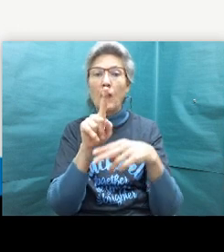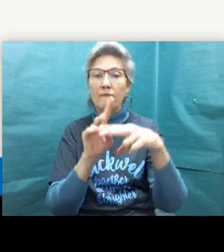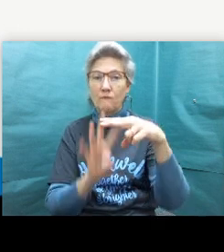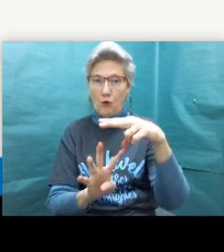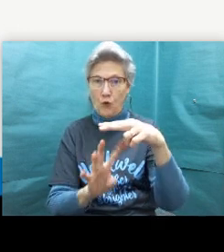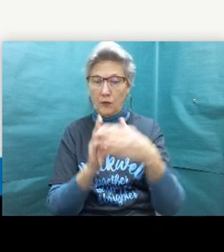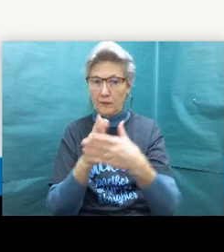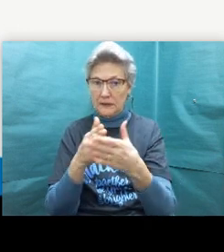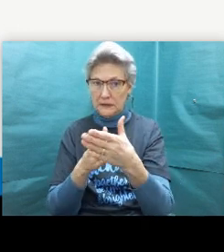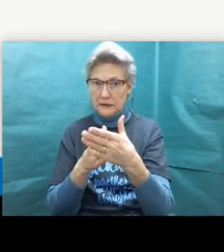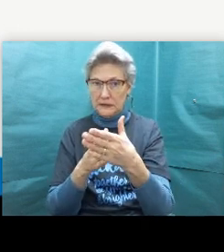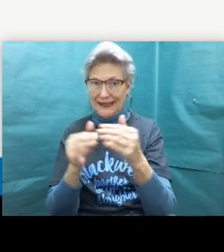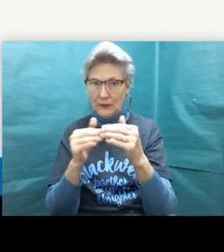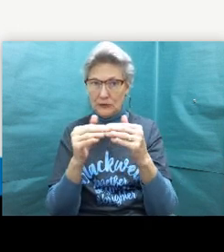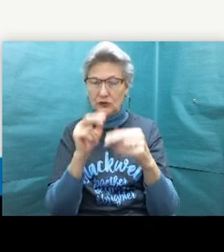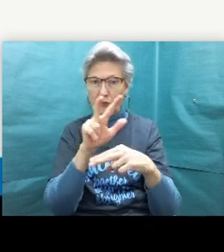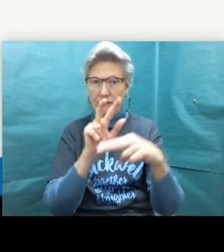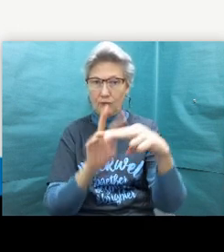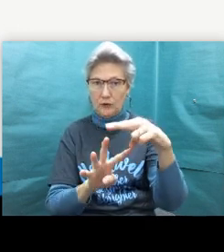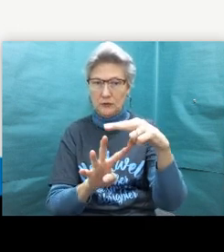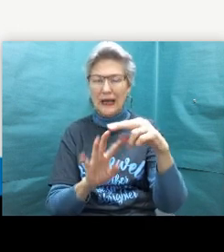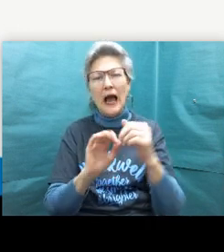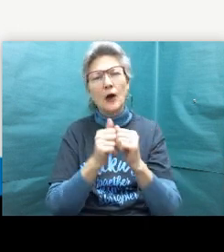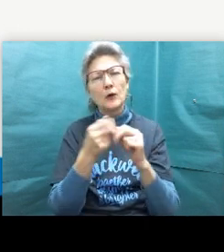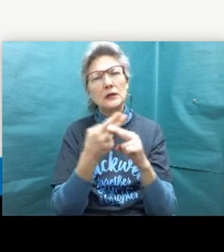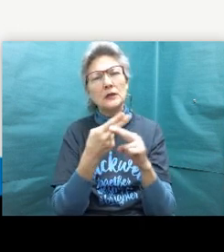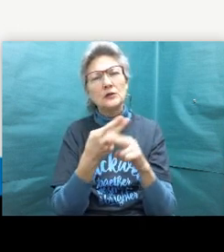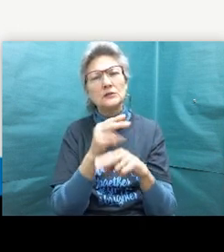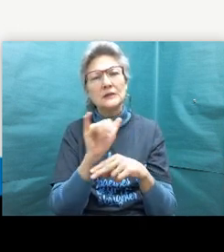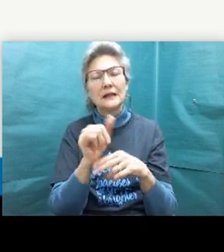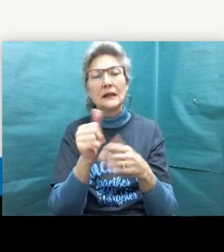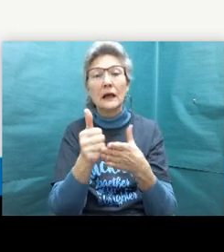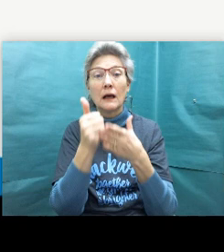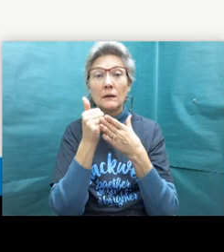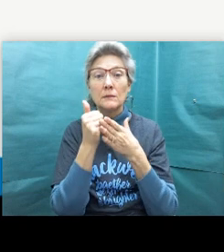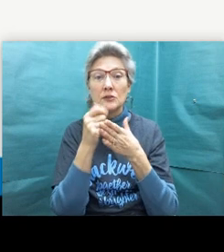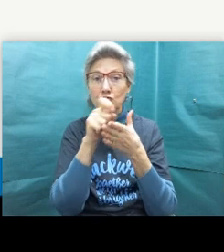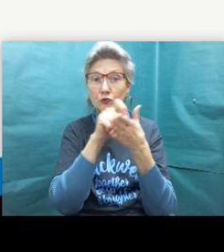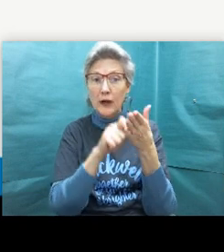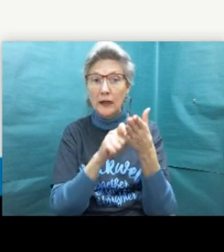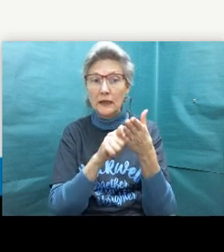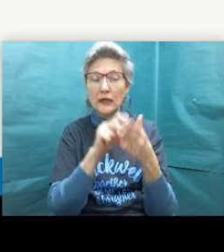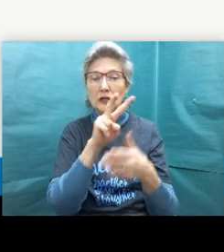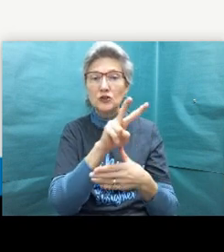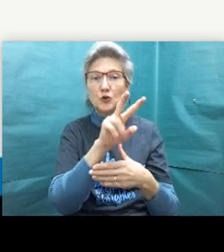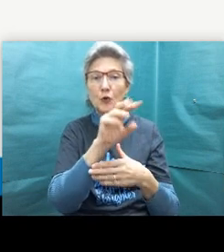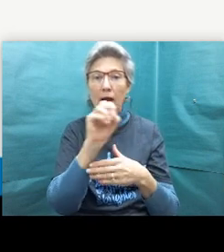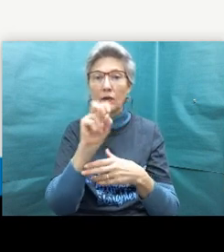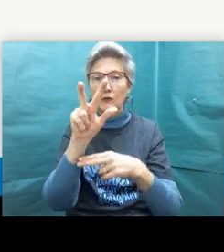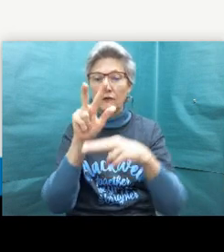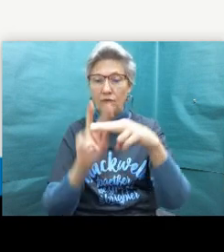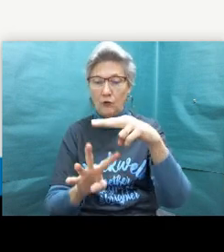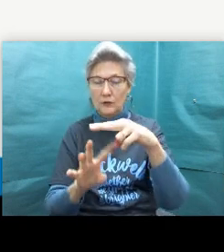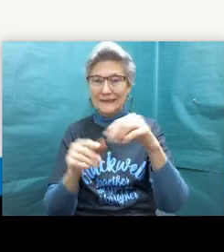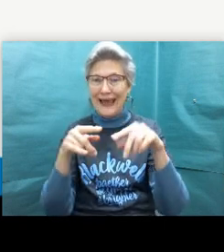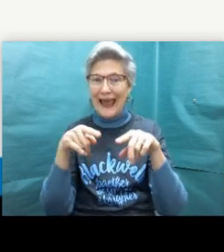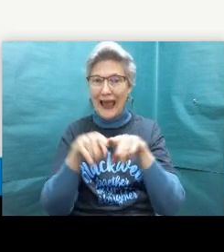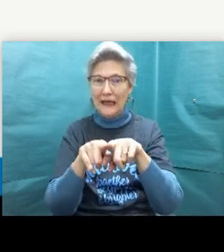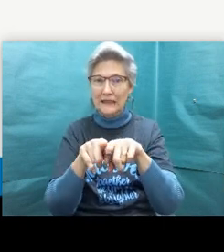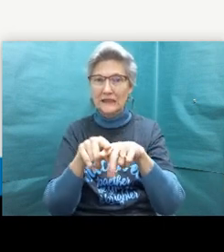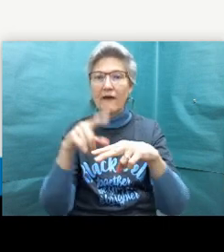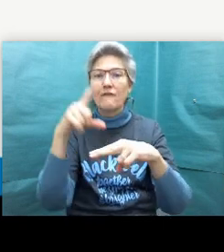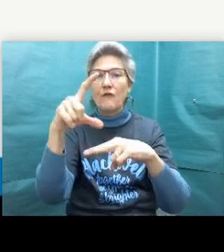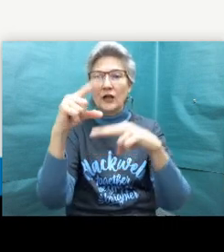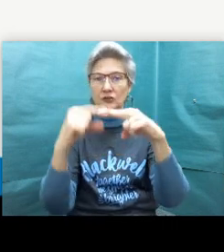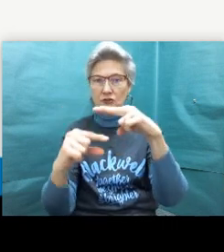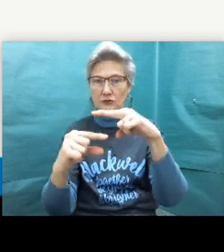which are 3/4. So how can we use this to help us rewrite 2 3/4 as a fraction? Well, the